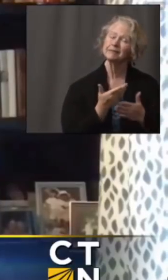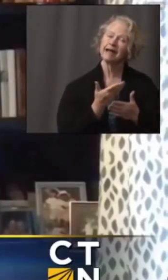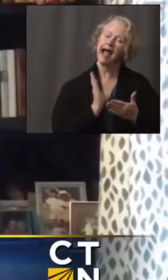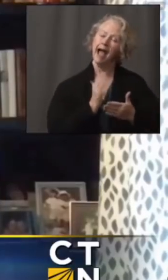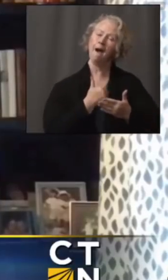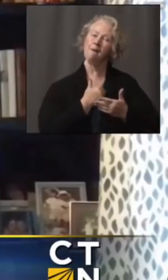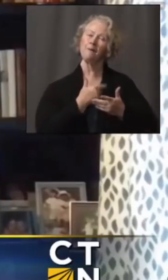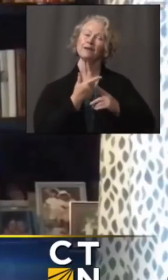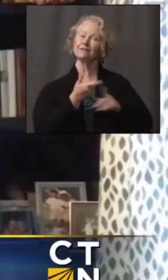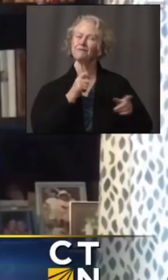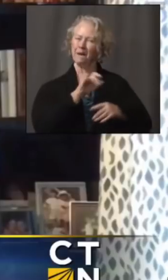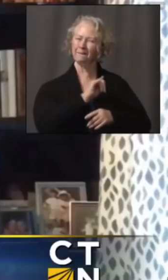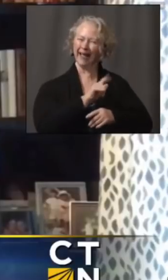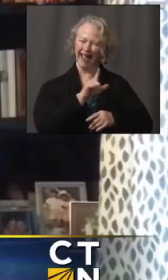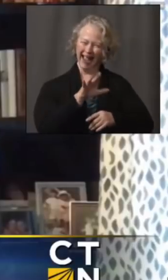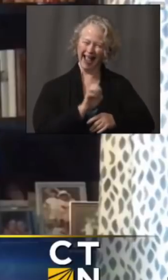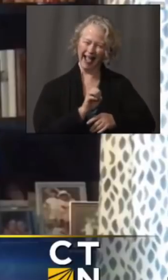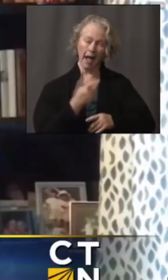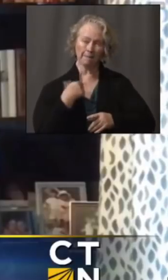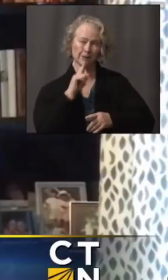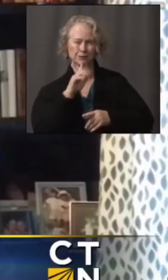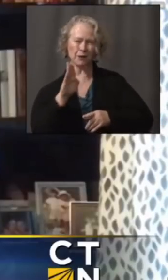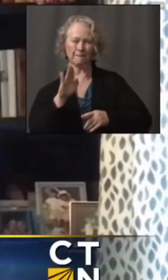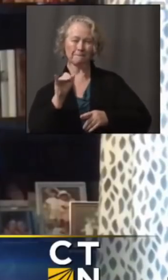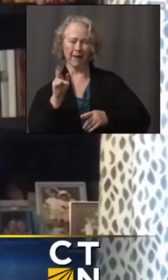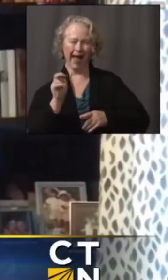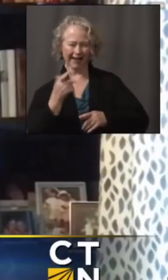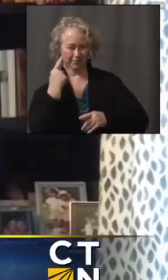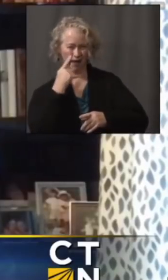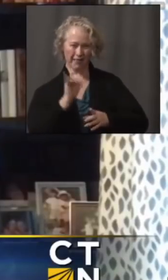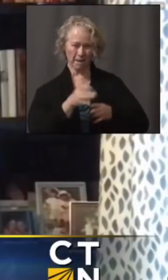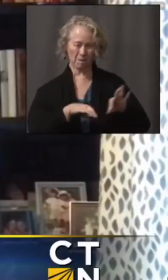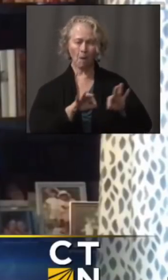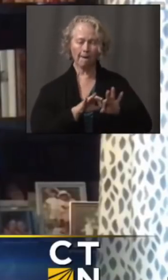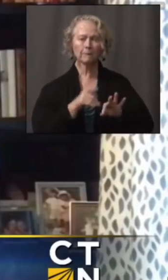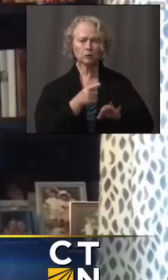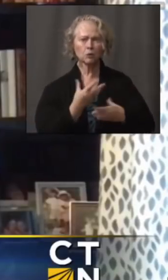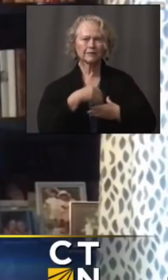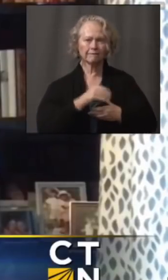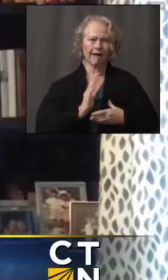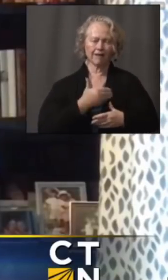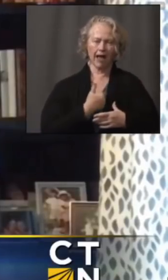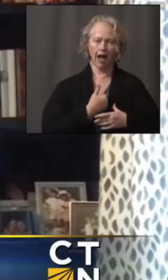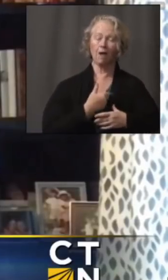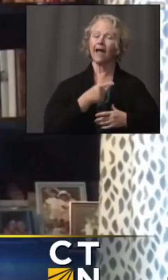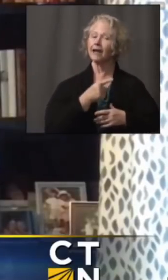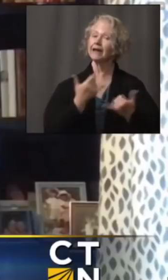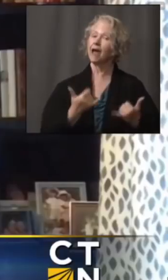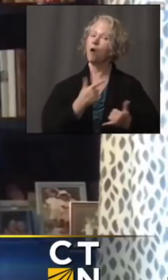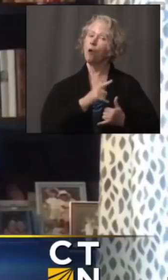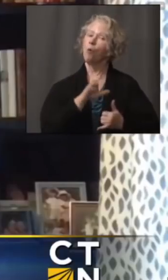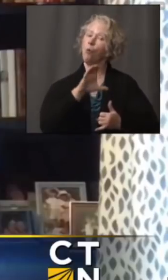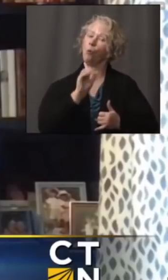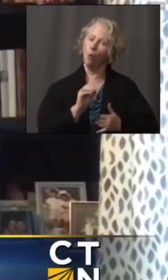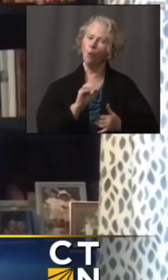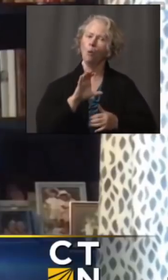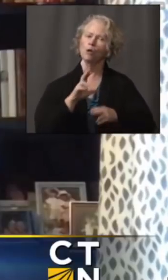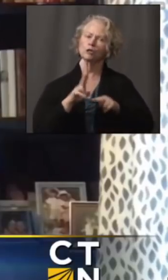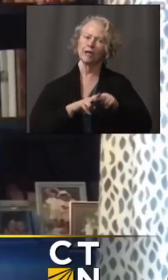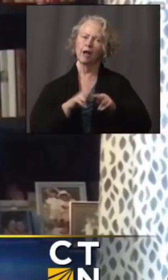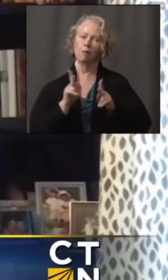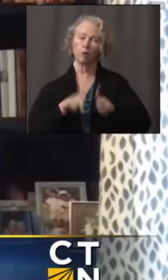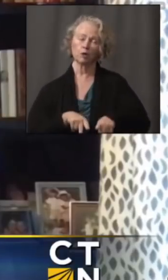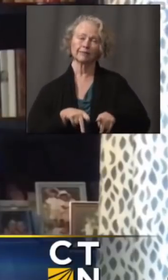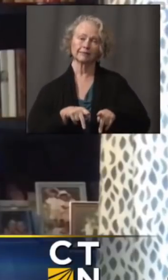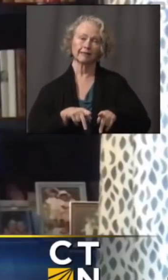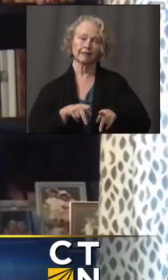the fact that she was on the Connecticut Reopen Committee when it came to why she should be co-chairperson of the task force being led by